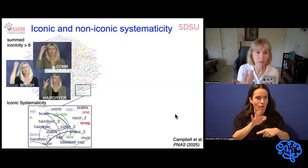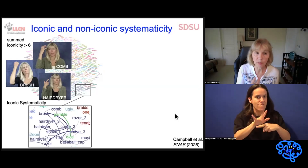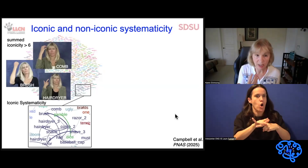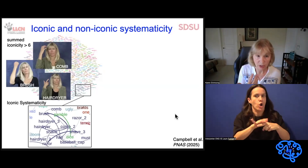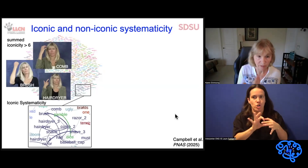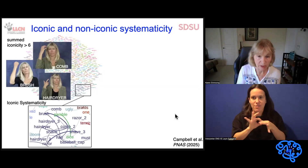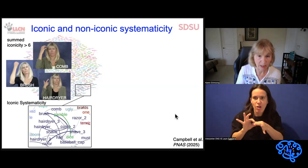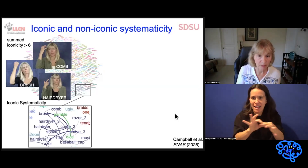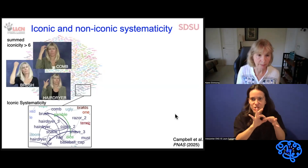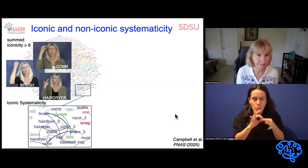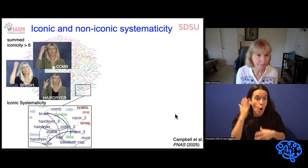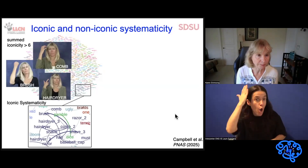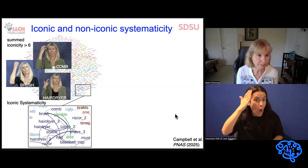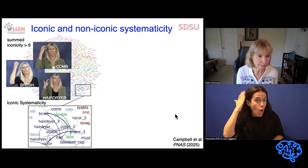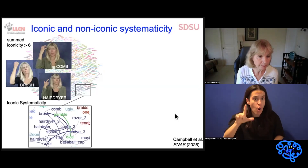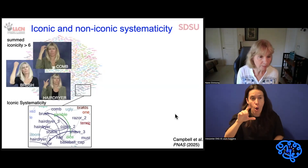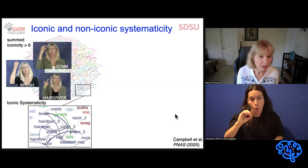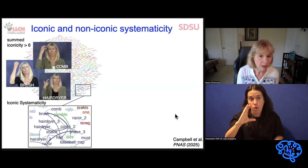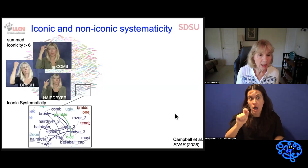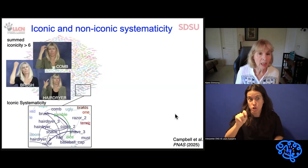to location, for example.